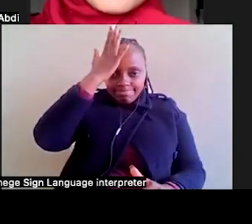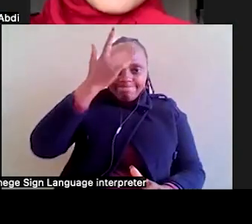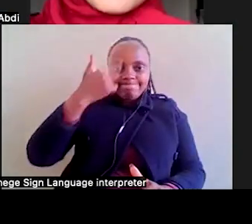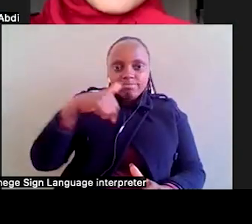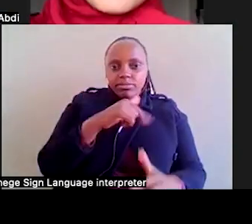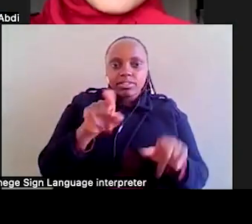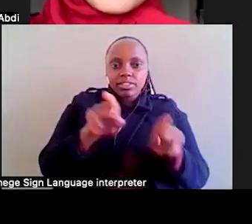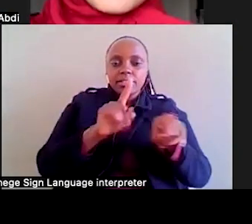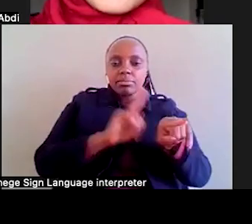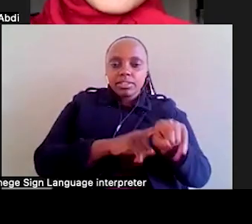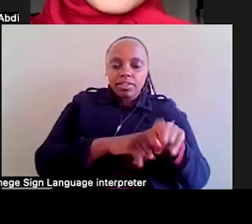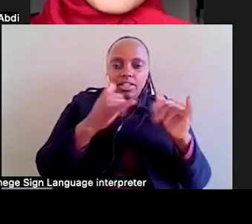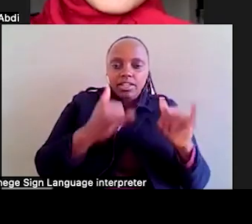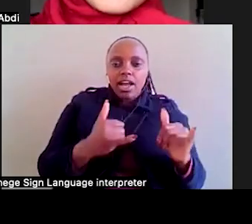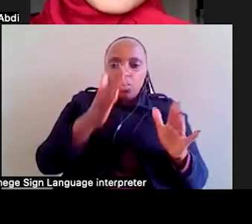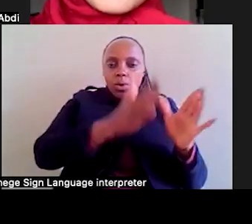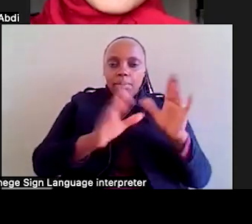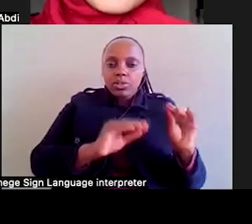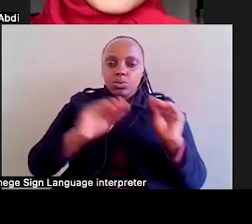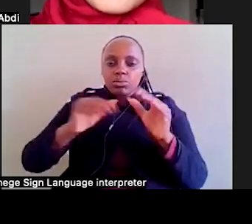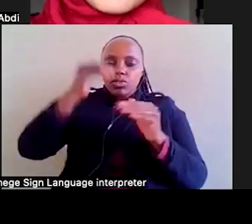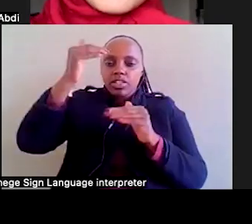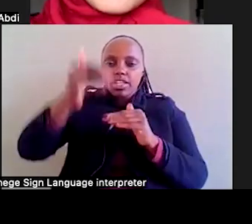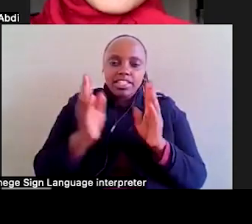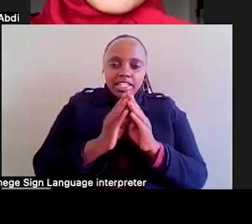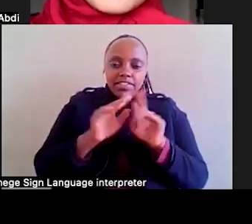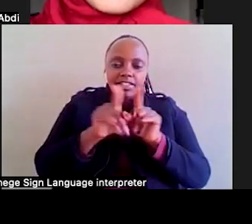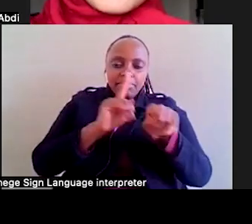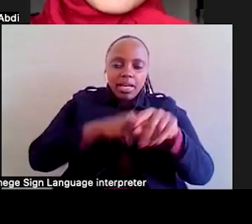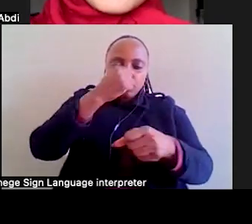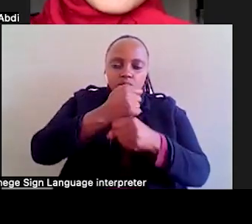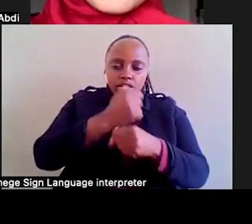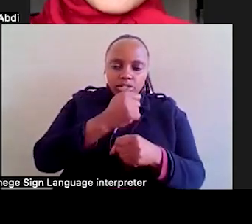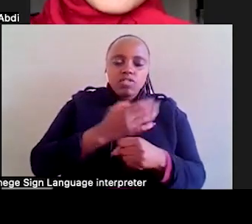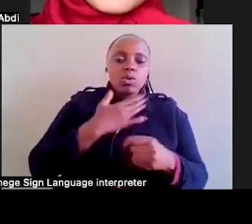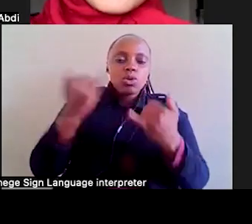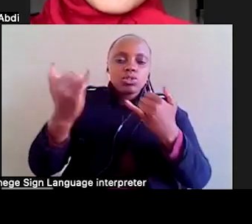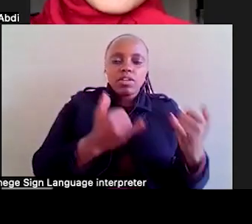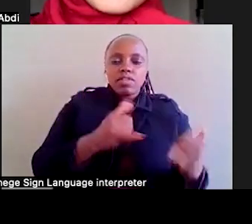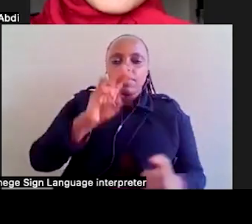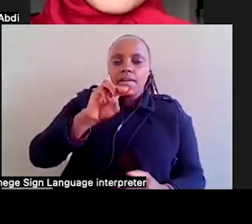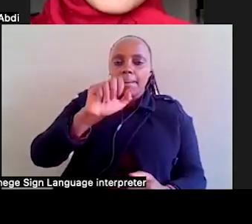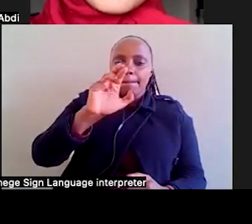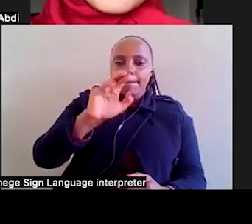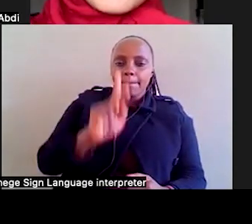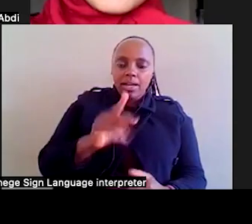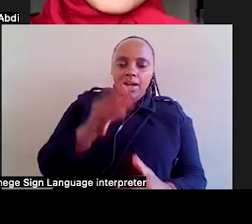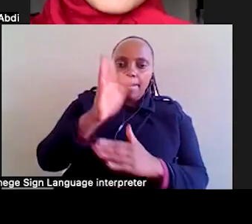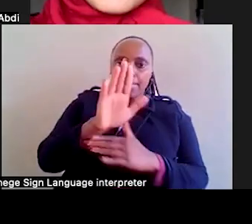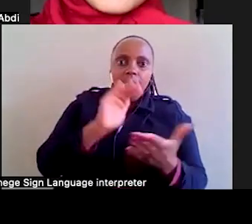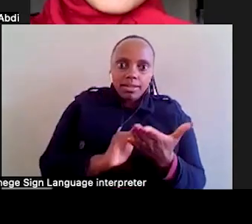as we plan ourselves to move into the next session. And as we do that, I would like to invite Mark again back into